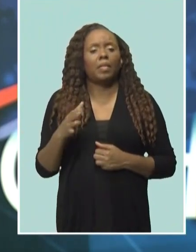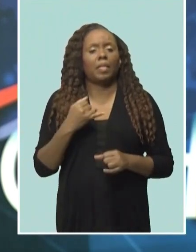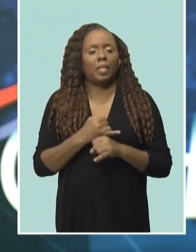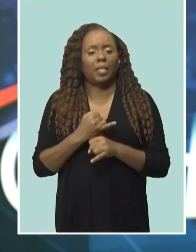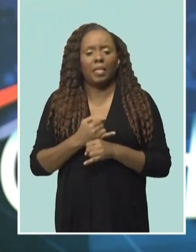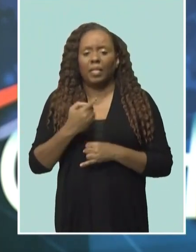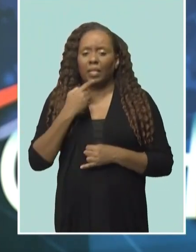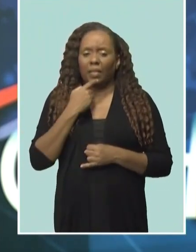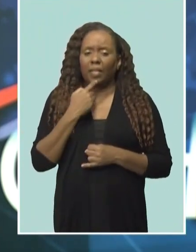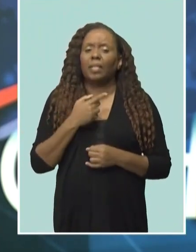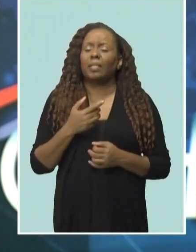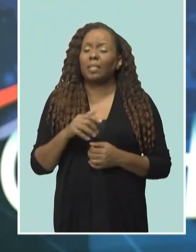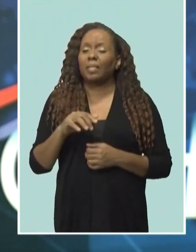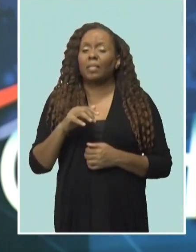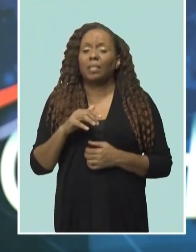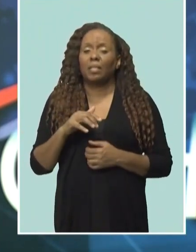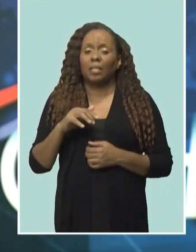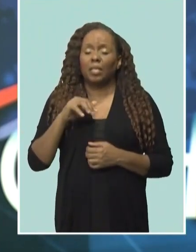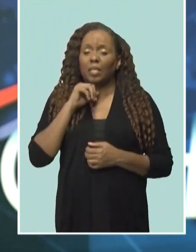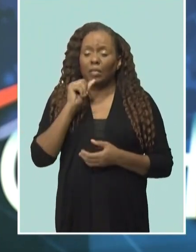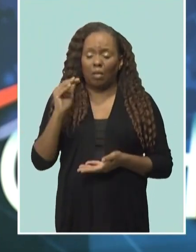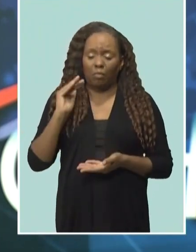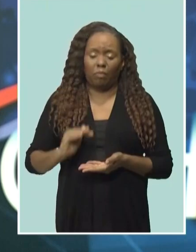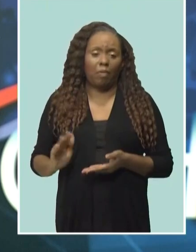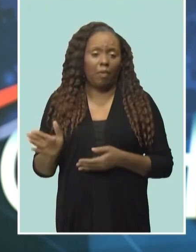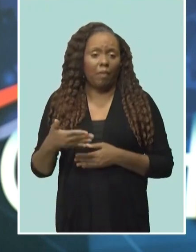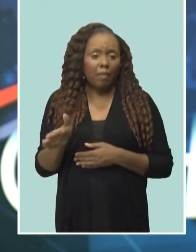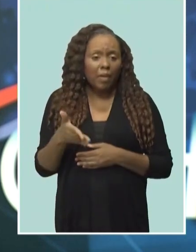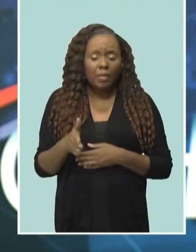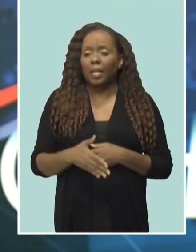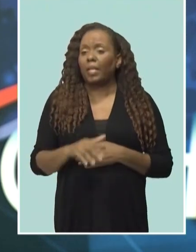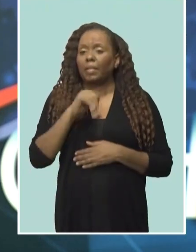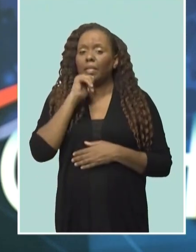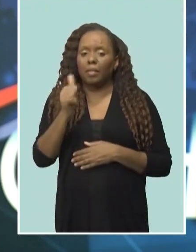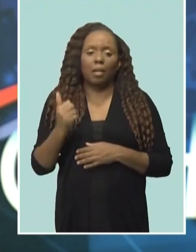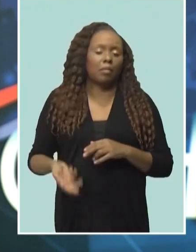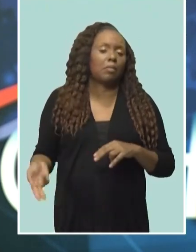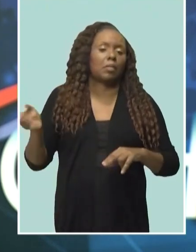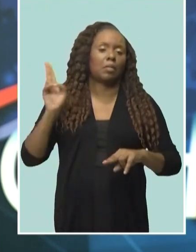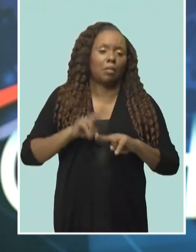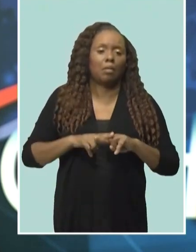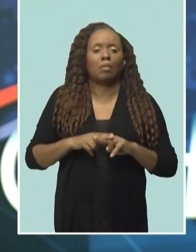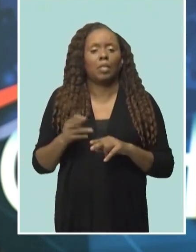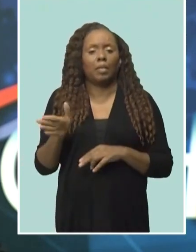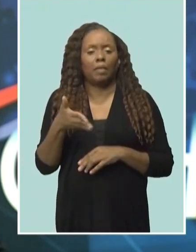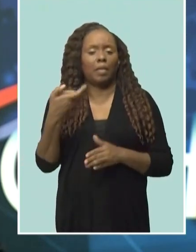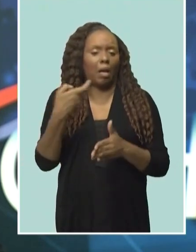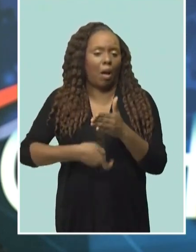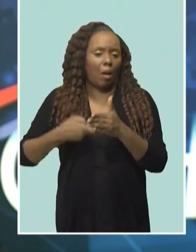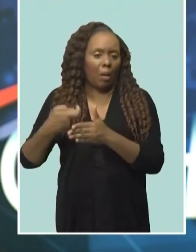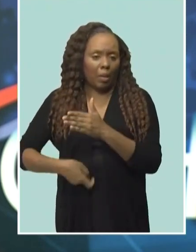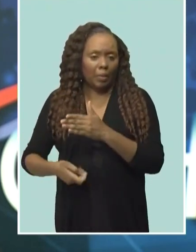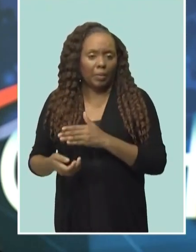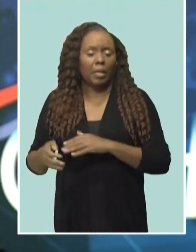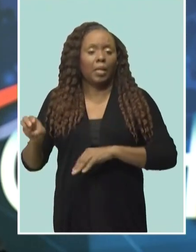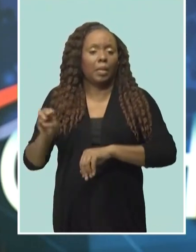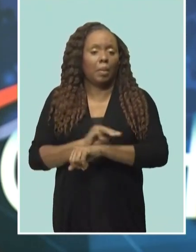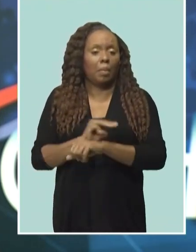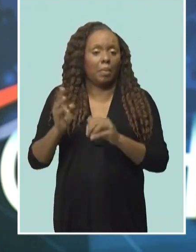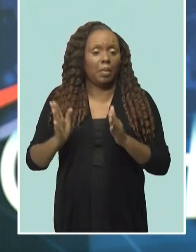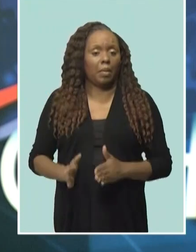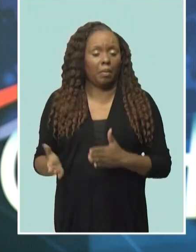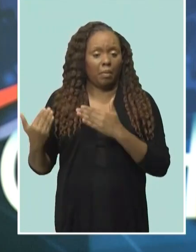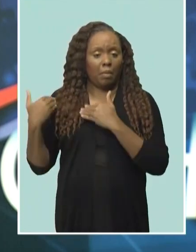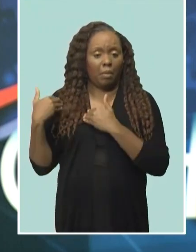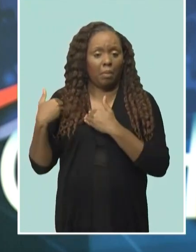fish shortage and associated price hikes. Minister of the Environment, National Beautification and the Blue and Green Economy,